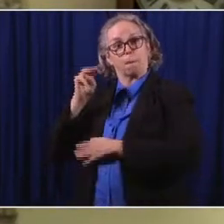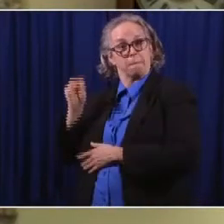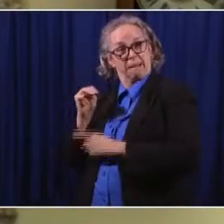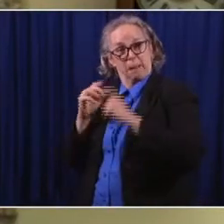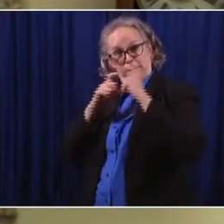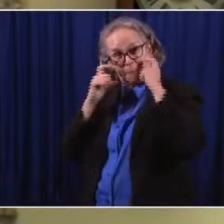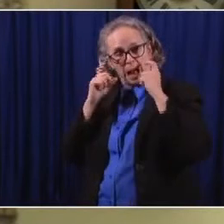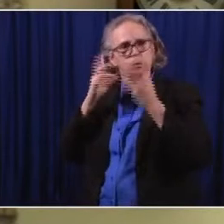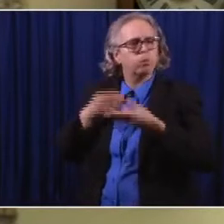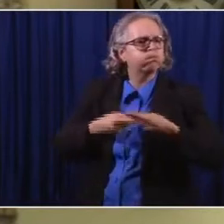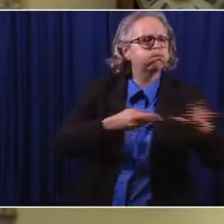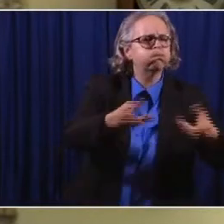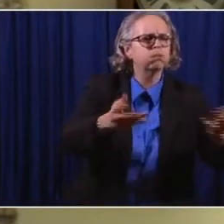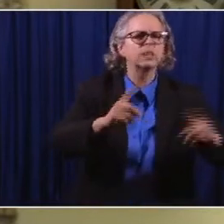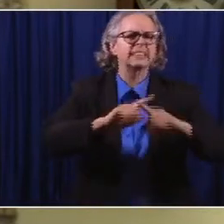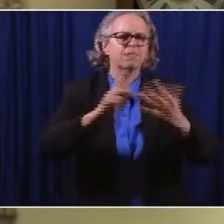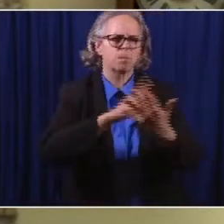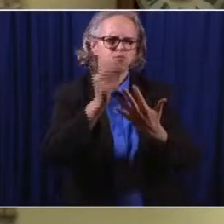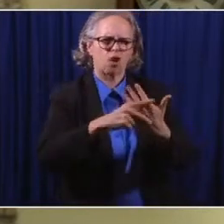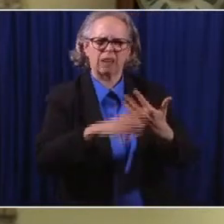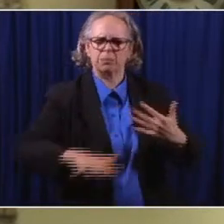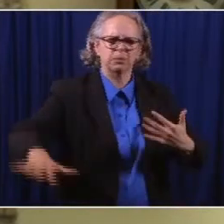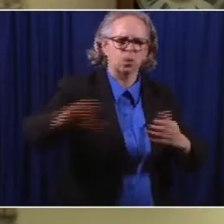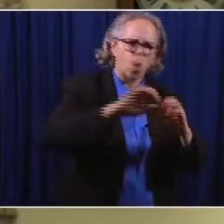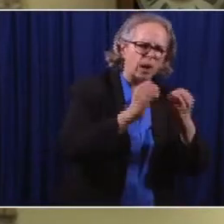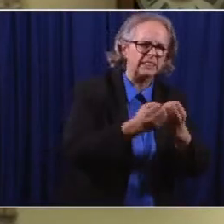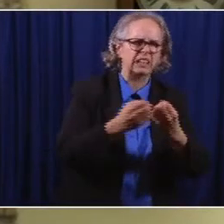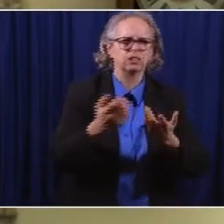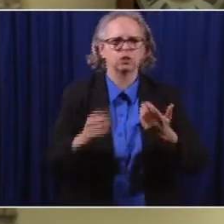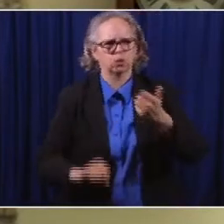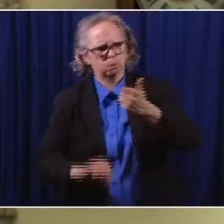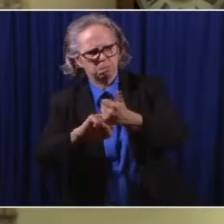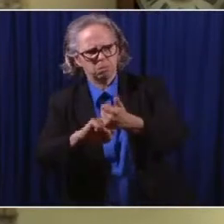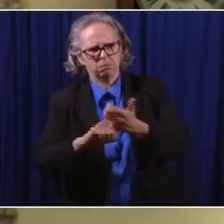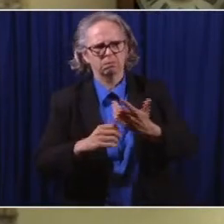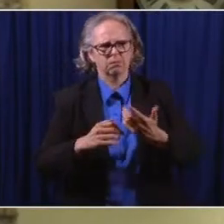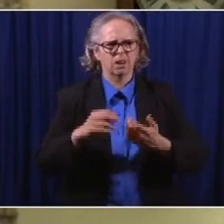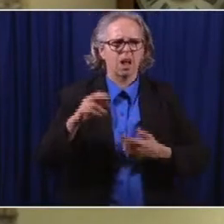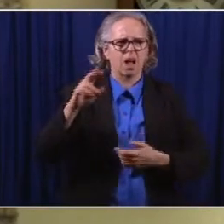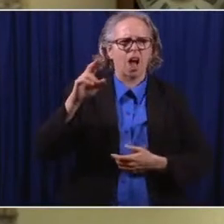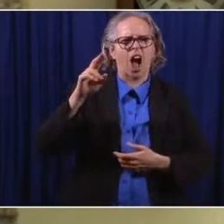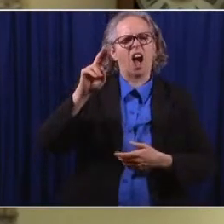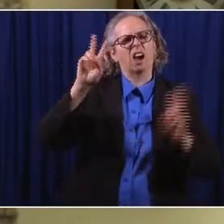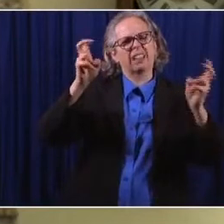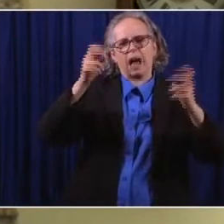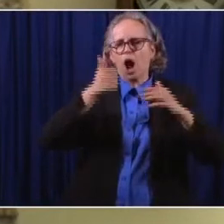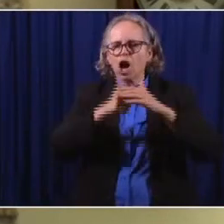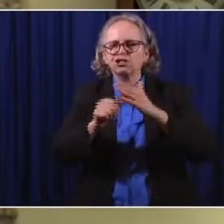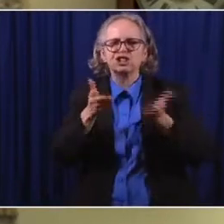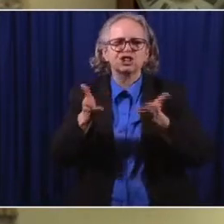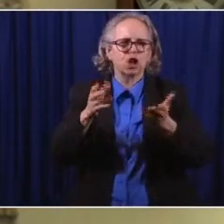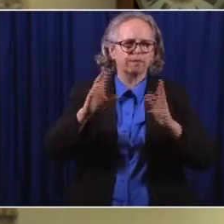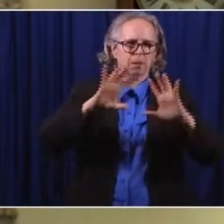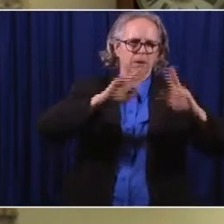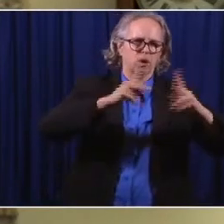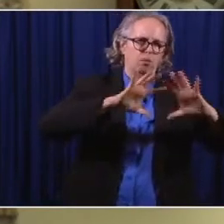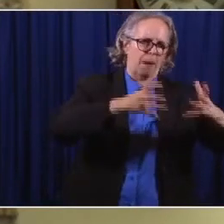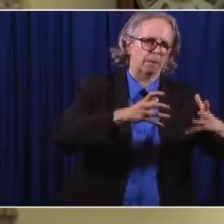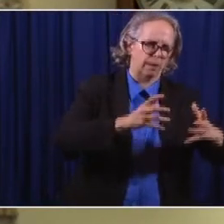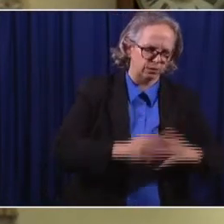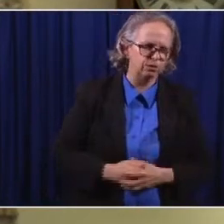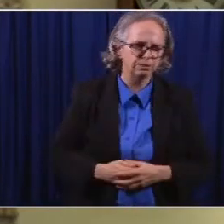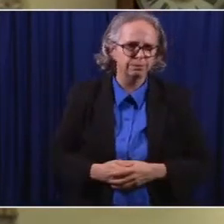help underserved individuals. Finally, we're designating 1 million masks to higher education institutions across the state of